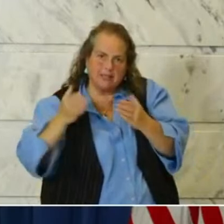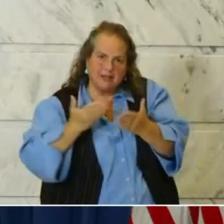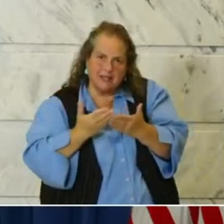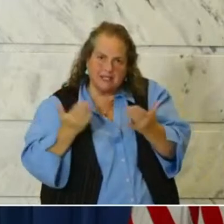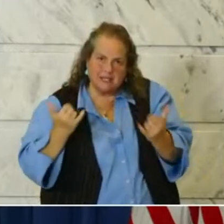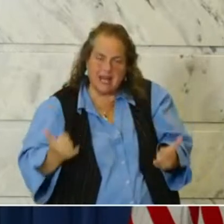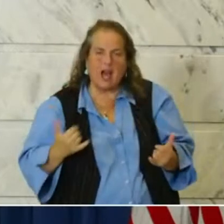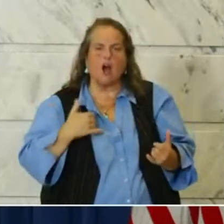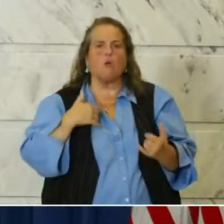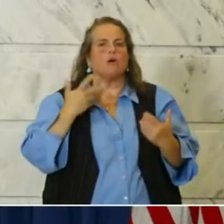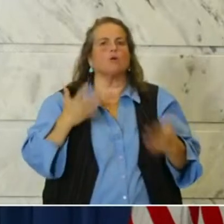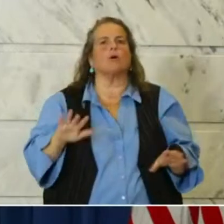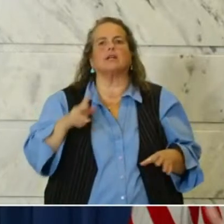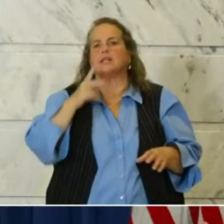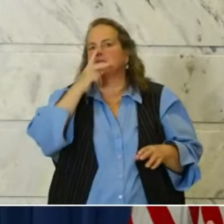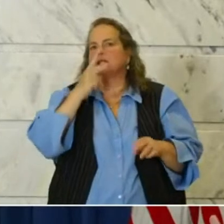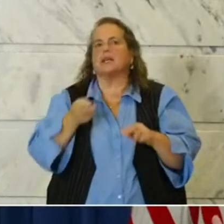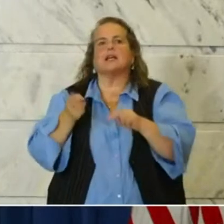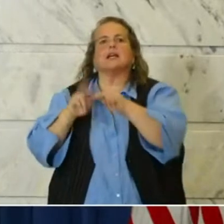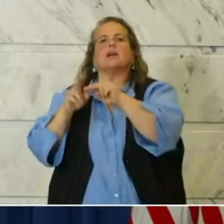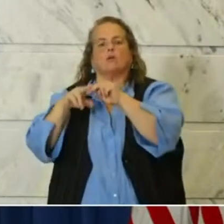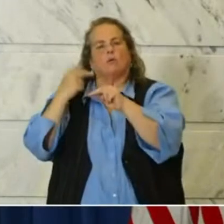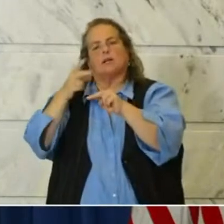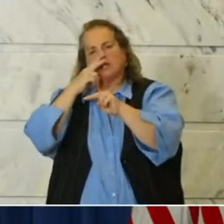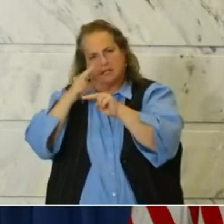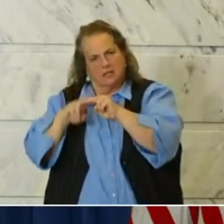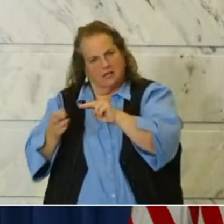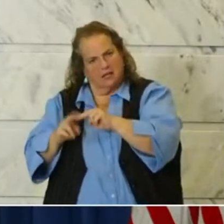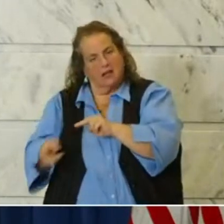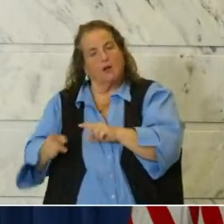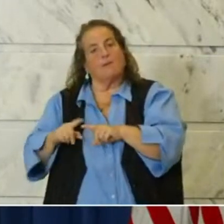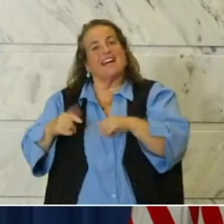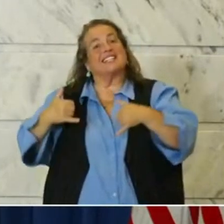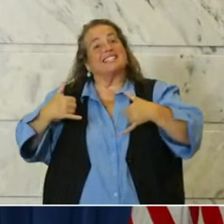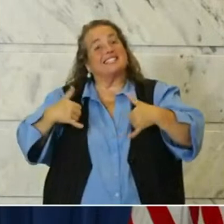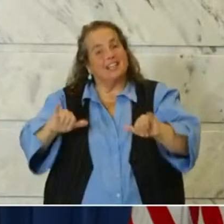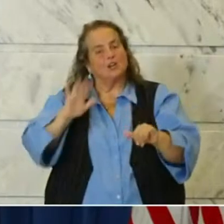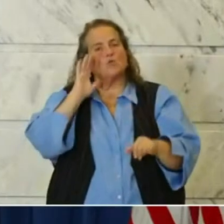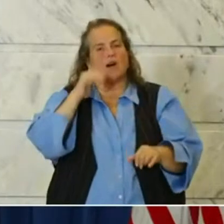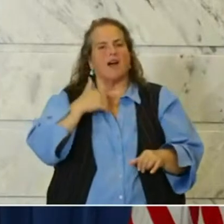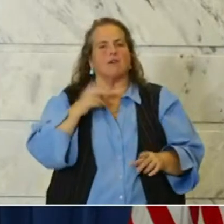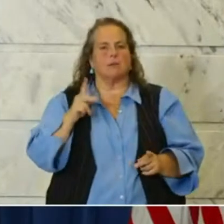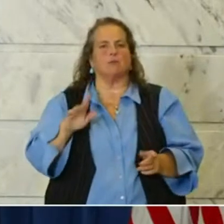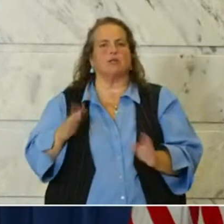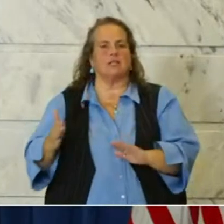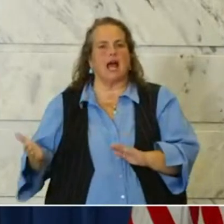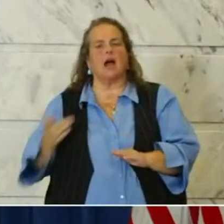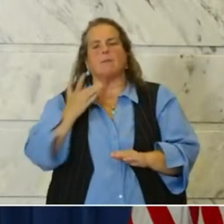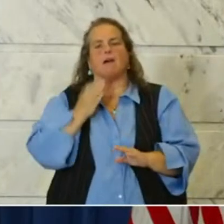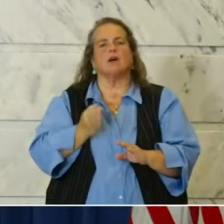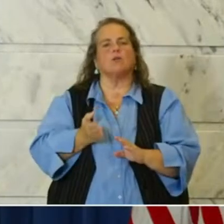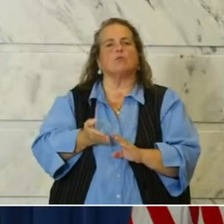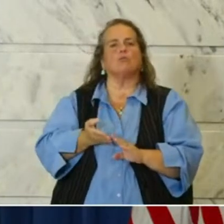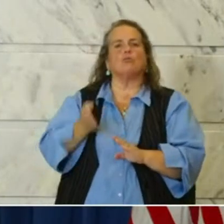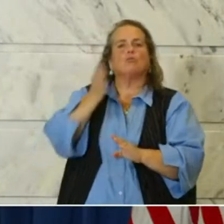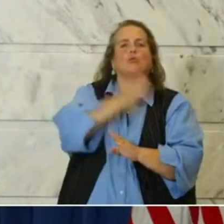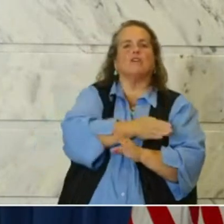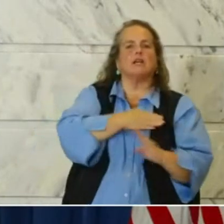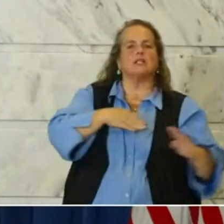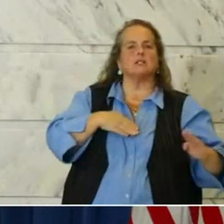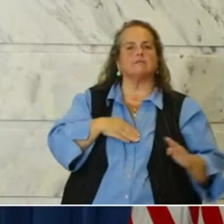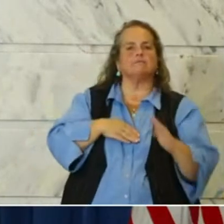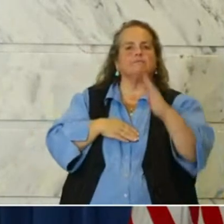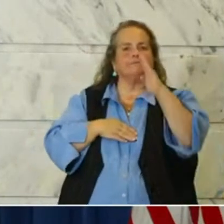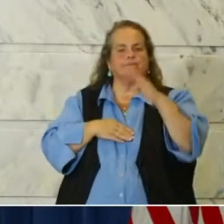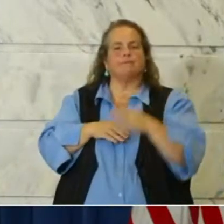that we still aren't going to go through the loss that's caused by that previous escalation of cases. So let's make sure that we have those green